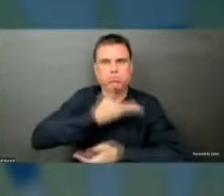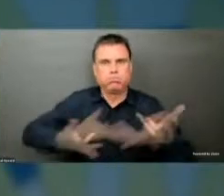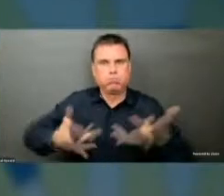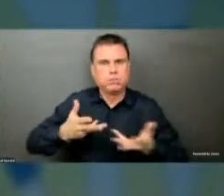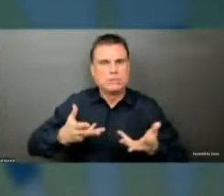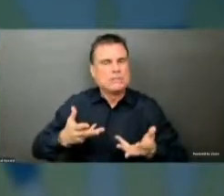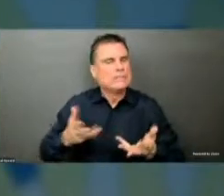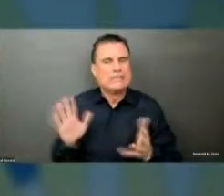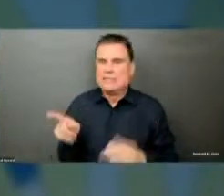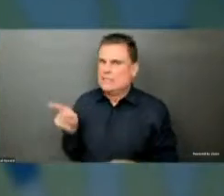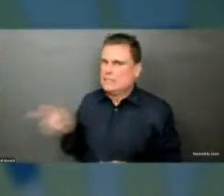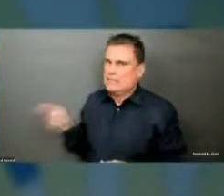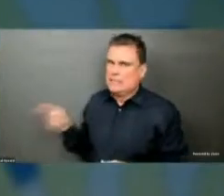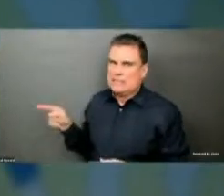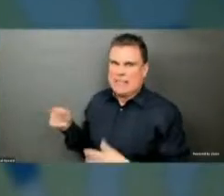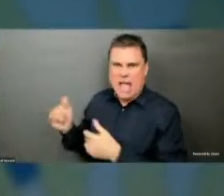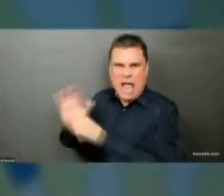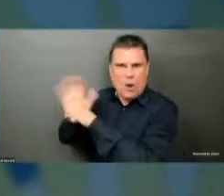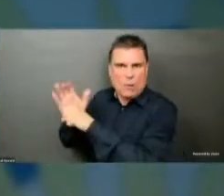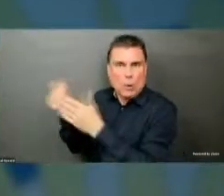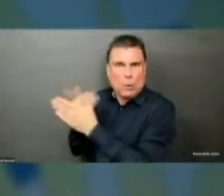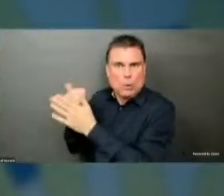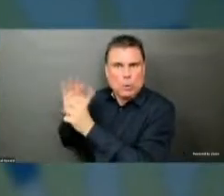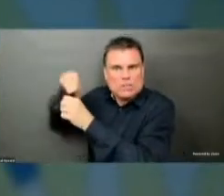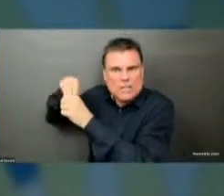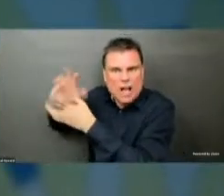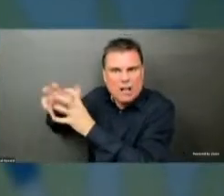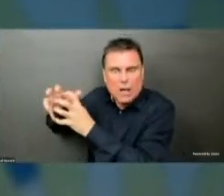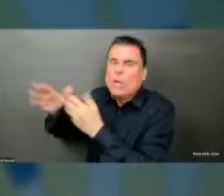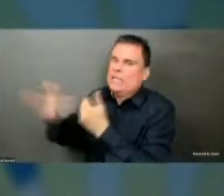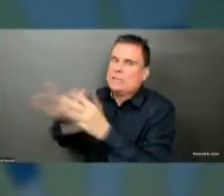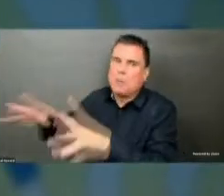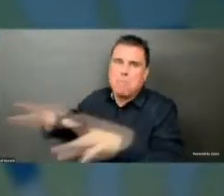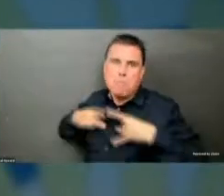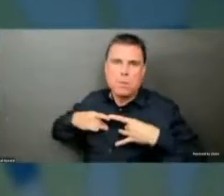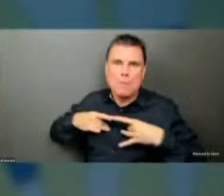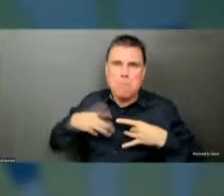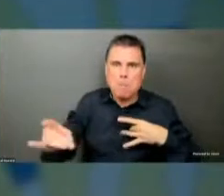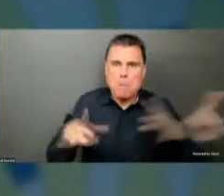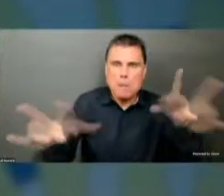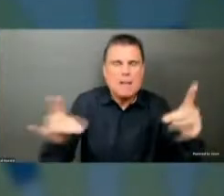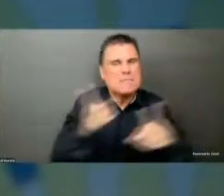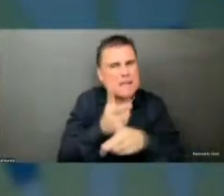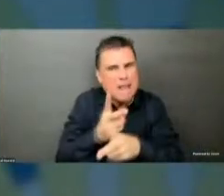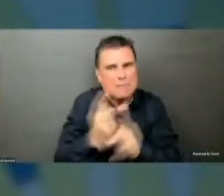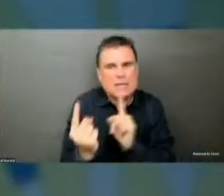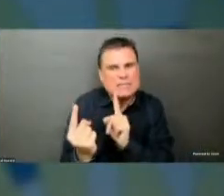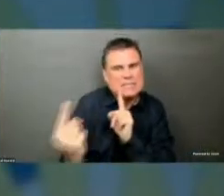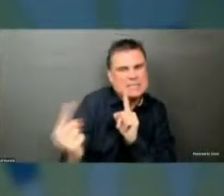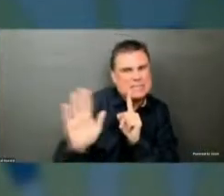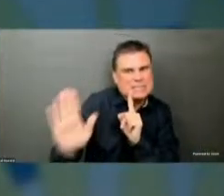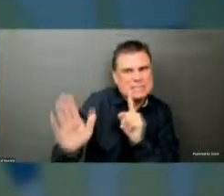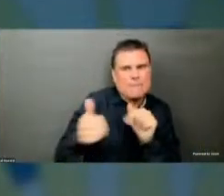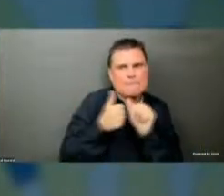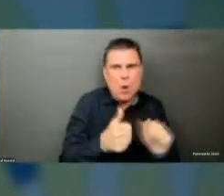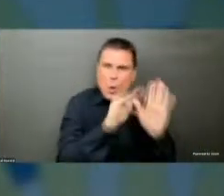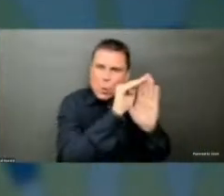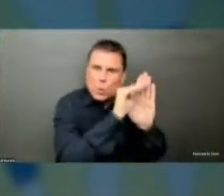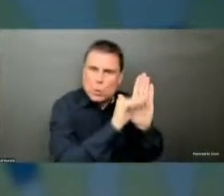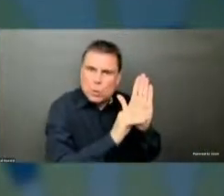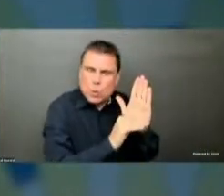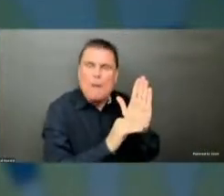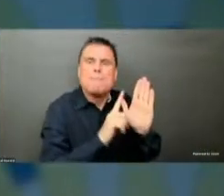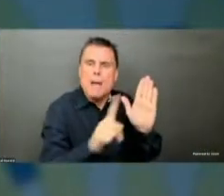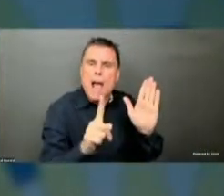it means that even if we slip a little bit, the potential for transmission goes up. And this is what is concerning for